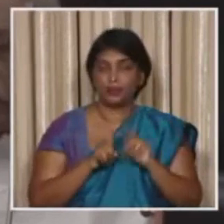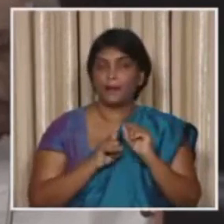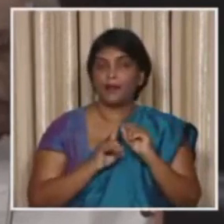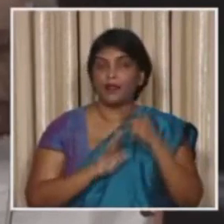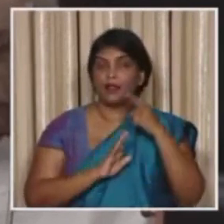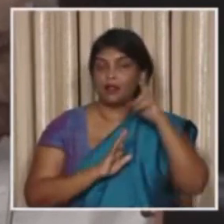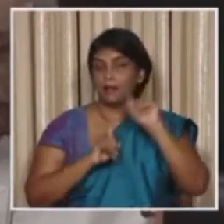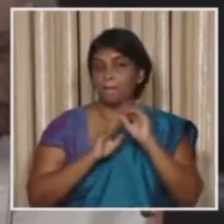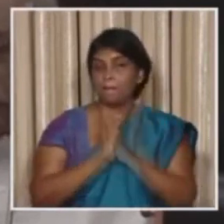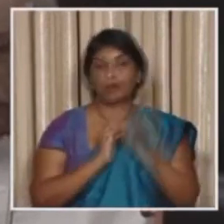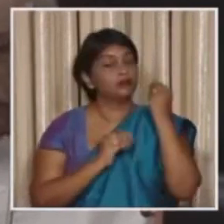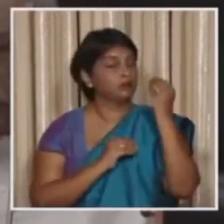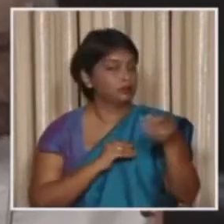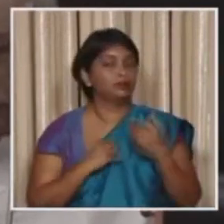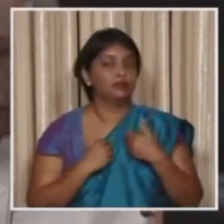said document span